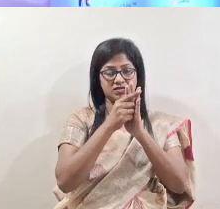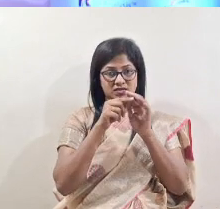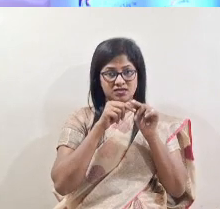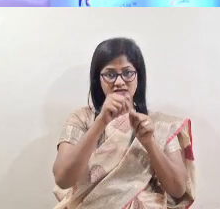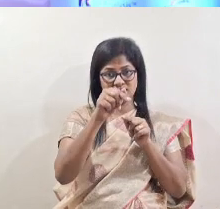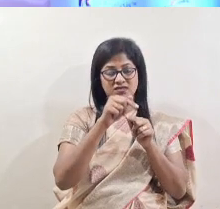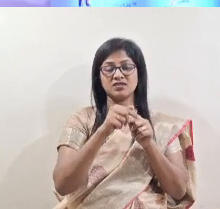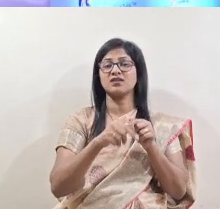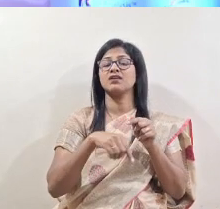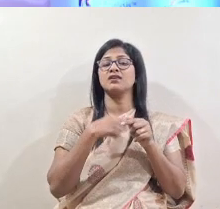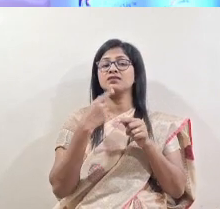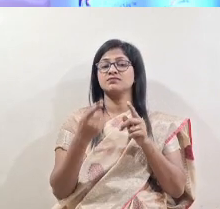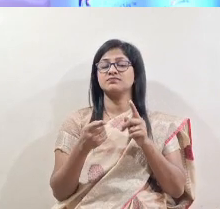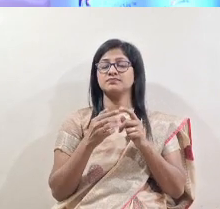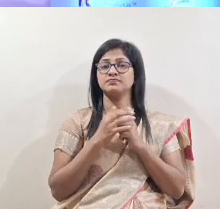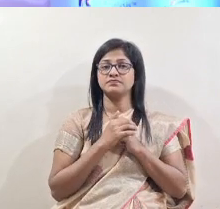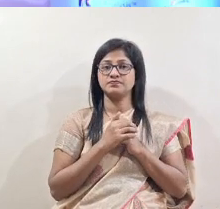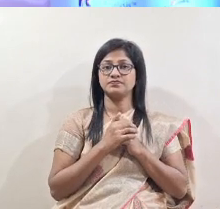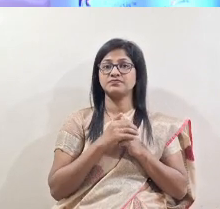when